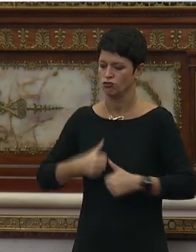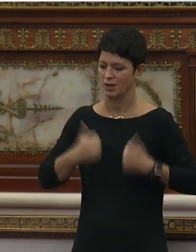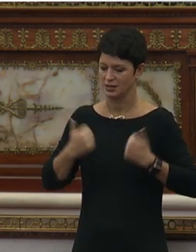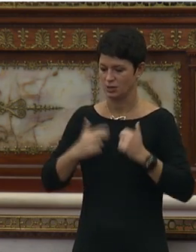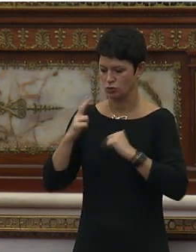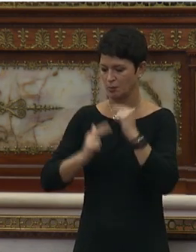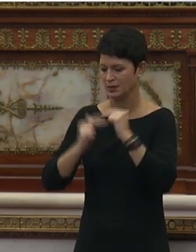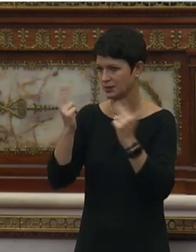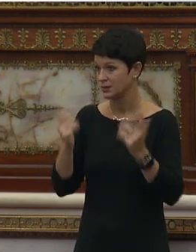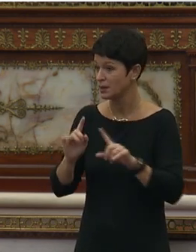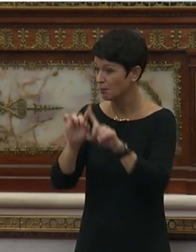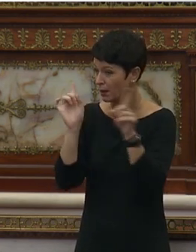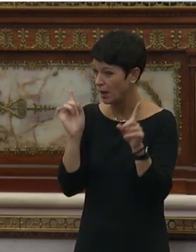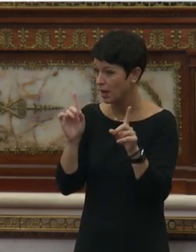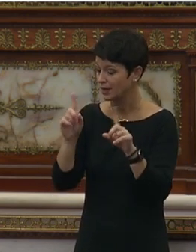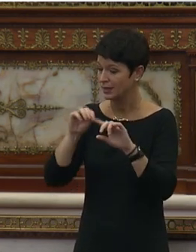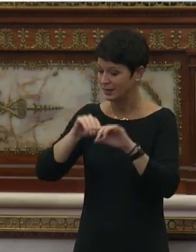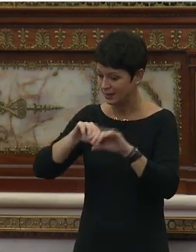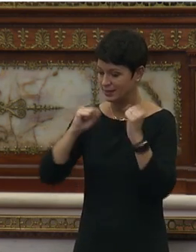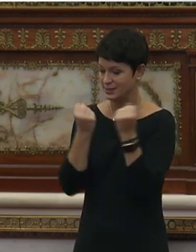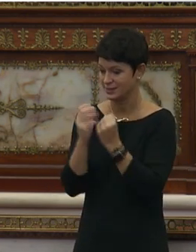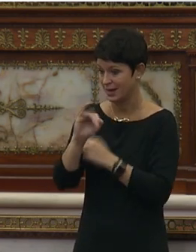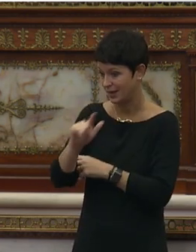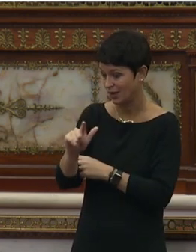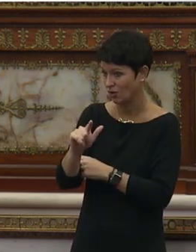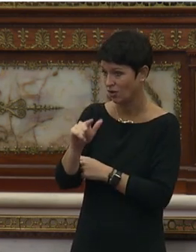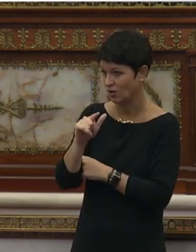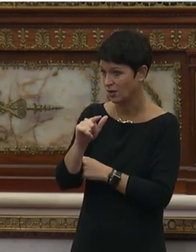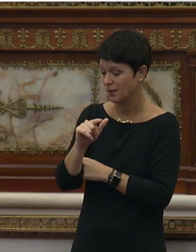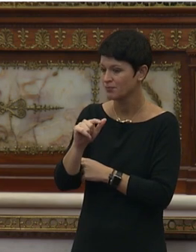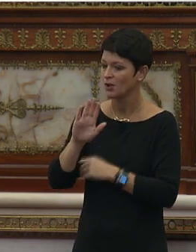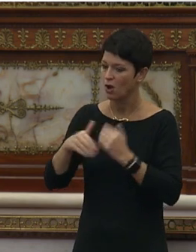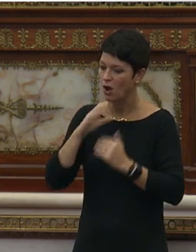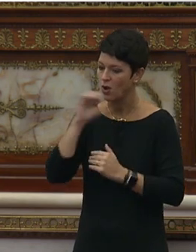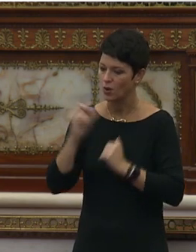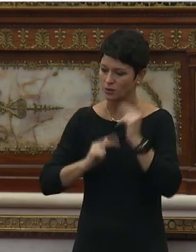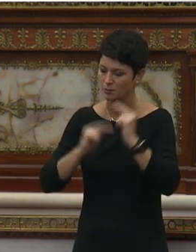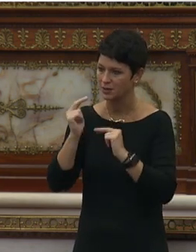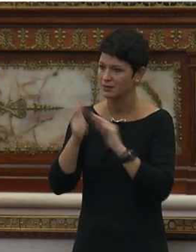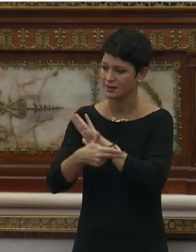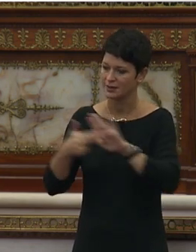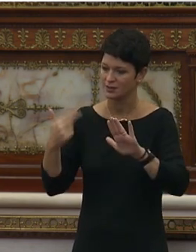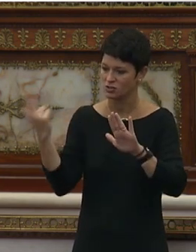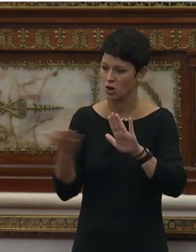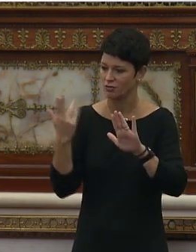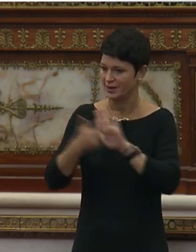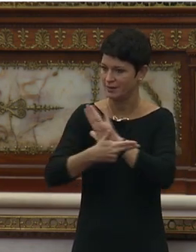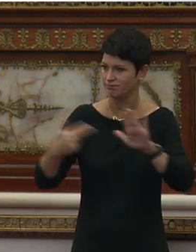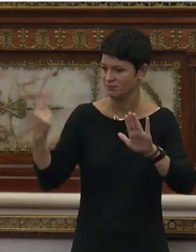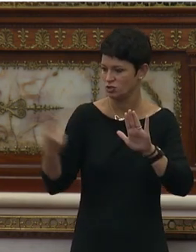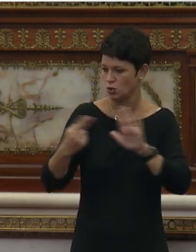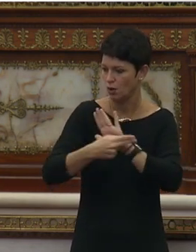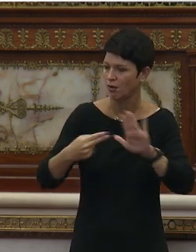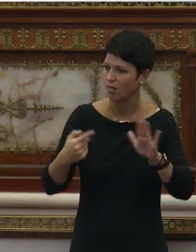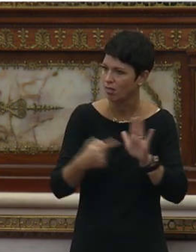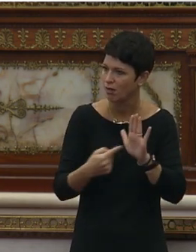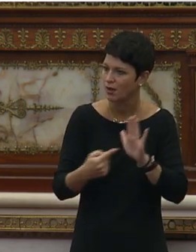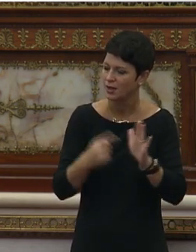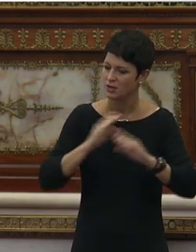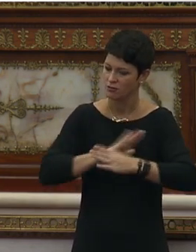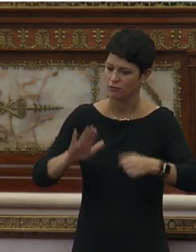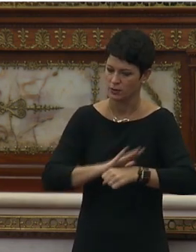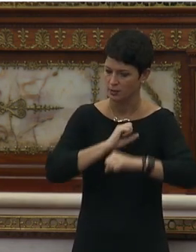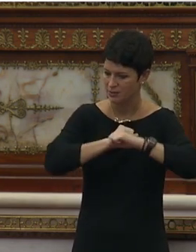buildings. But in society held, all of our old building stock is already historically designated. It's fully